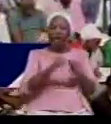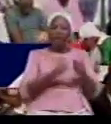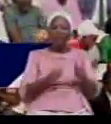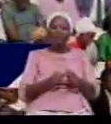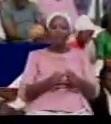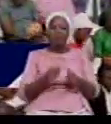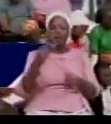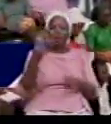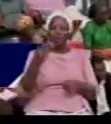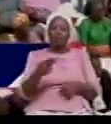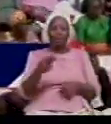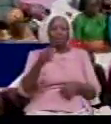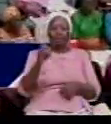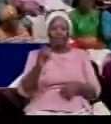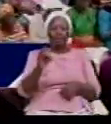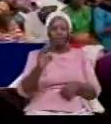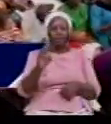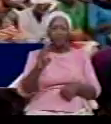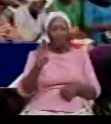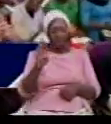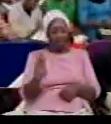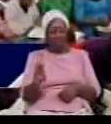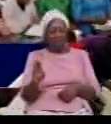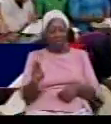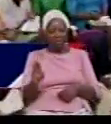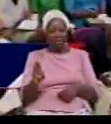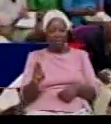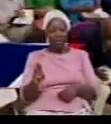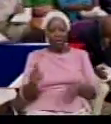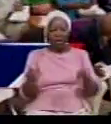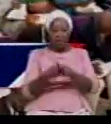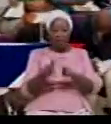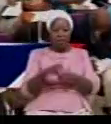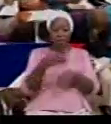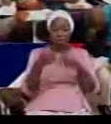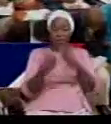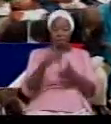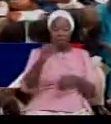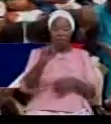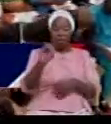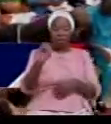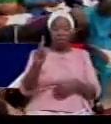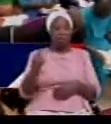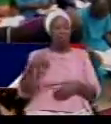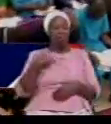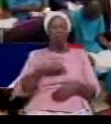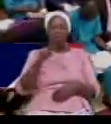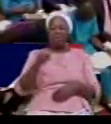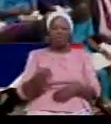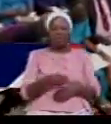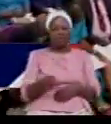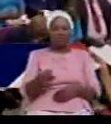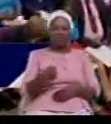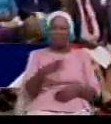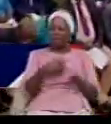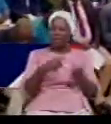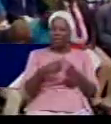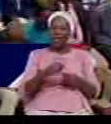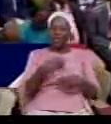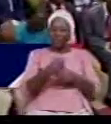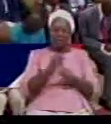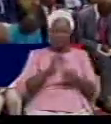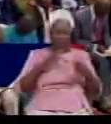herb bearing seed. Even the seeds, we need them. They nourish a body which is upon